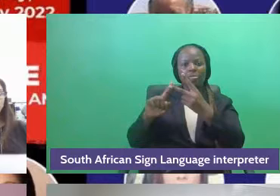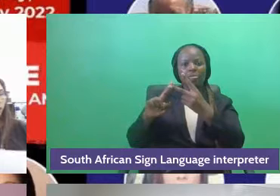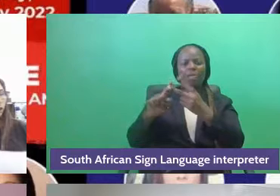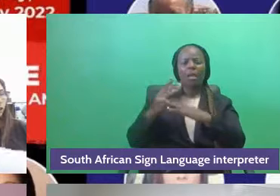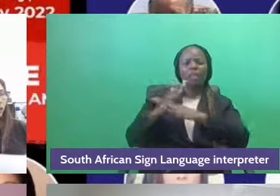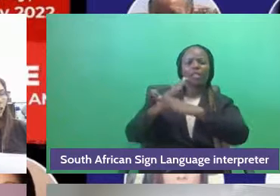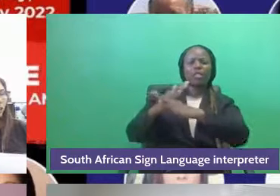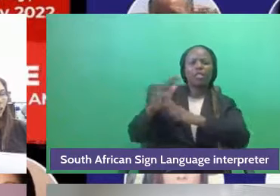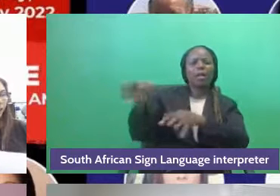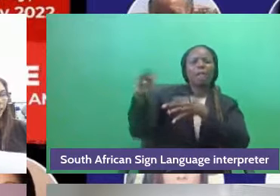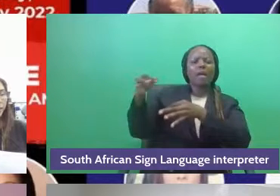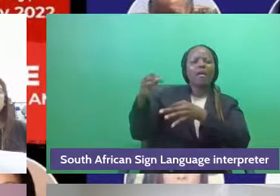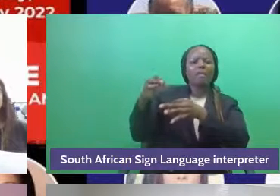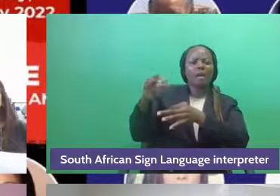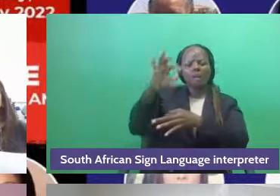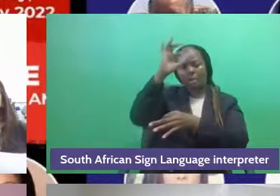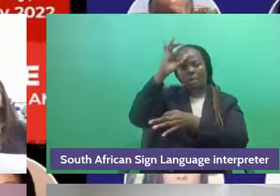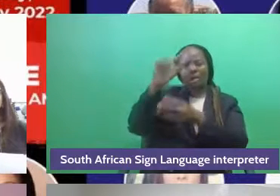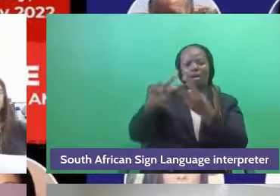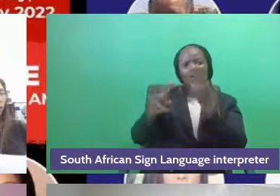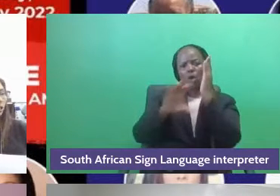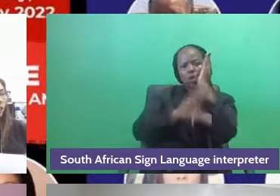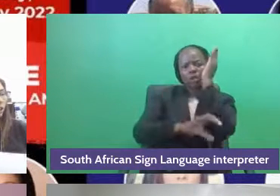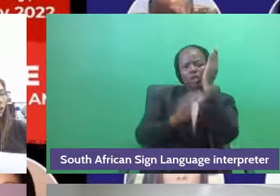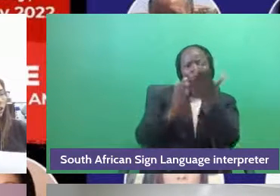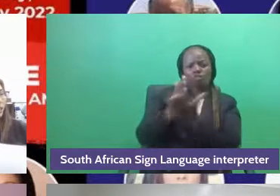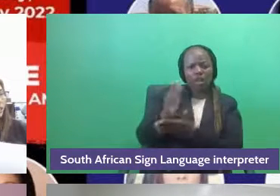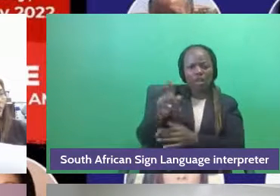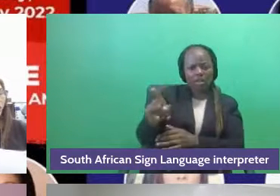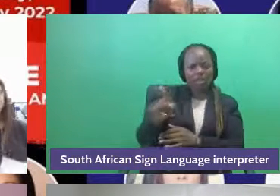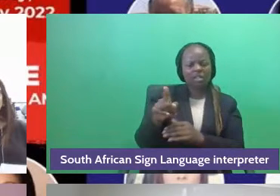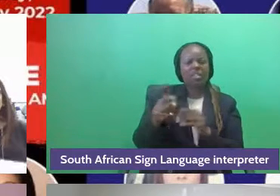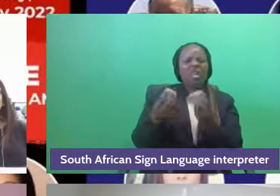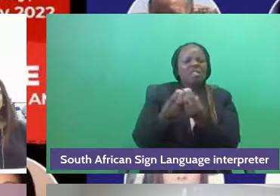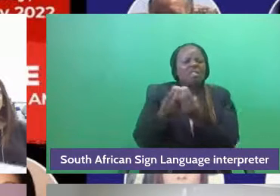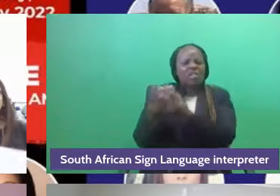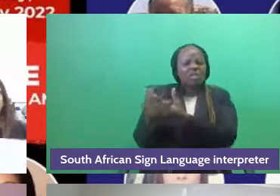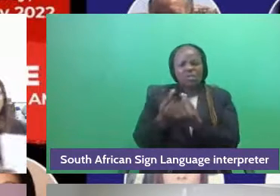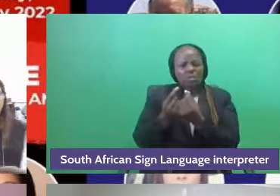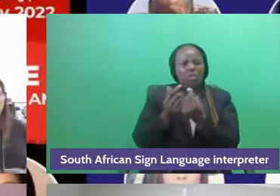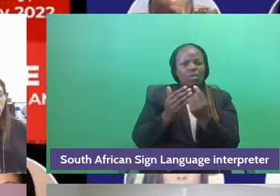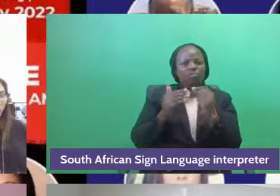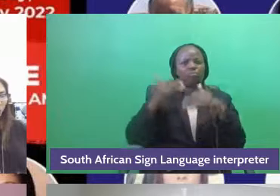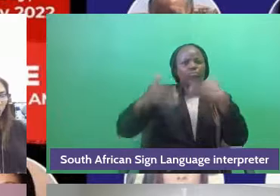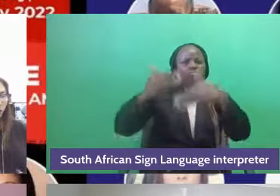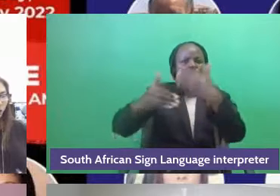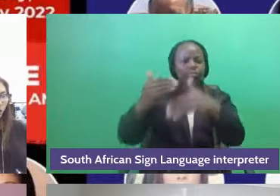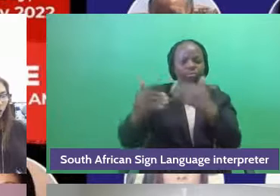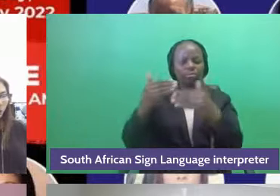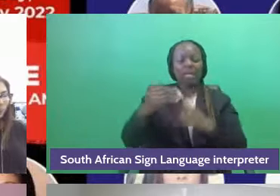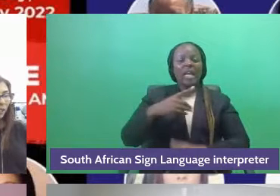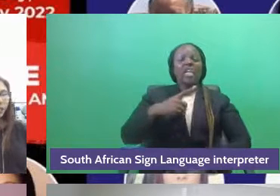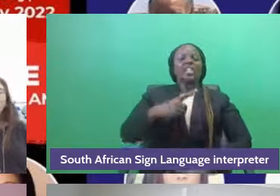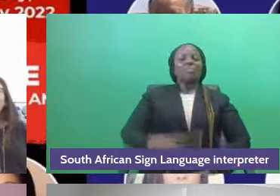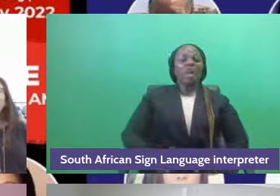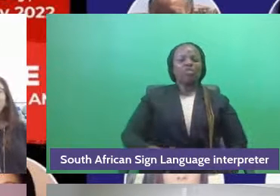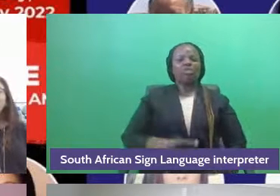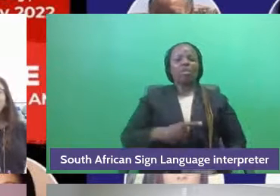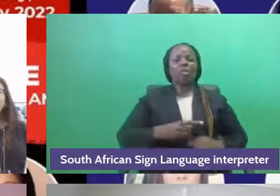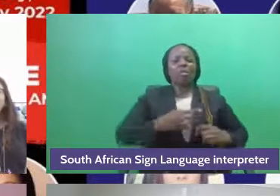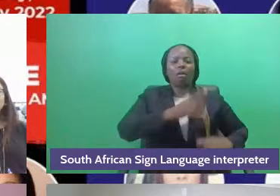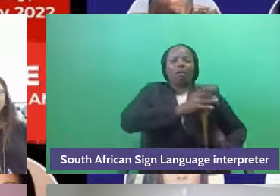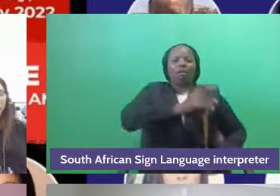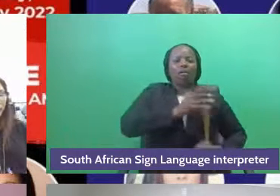the Constitution and your rights, tools to thrive, dealing with anxiety and depression, just to mention a few.